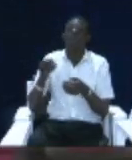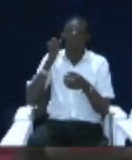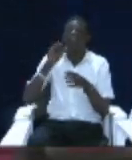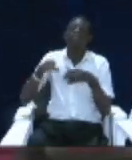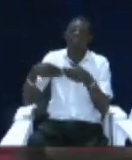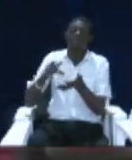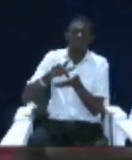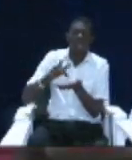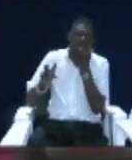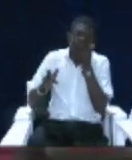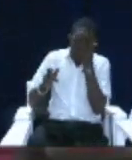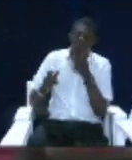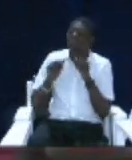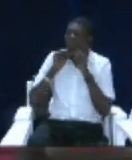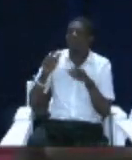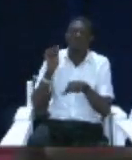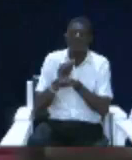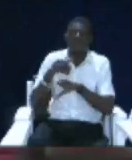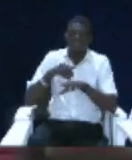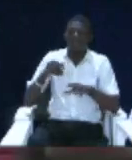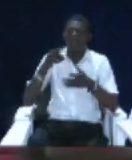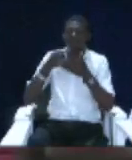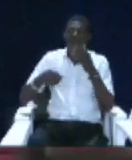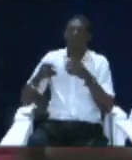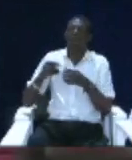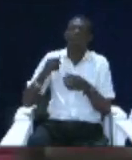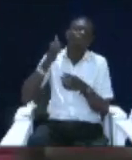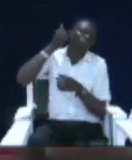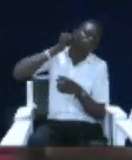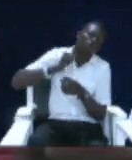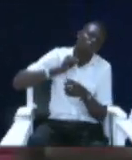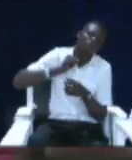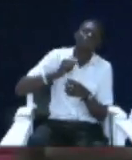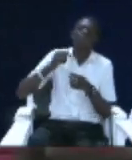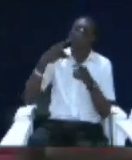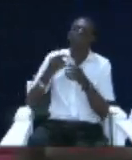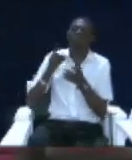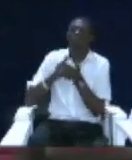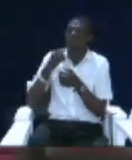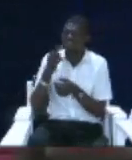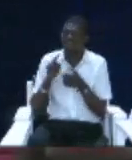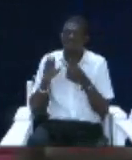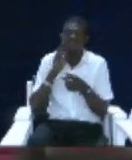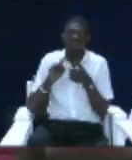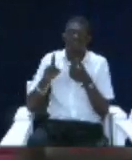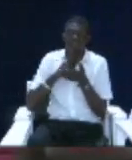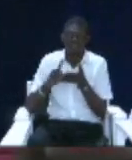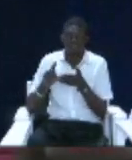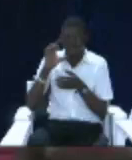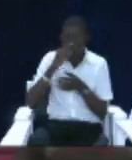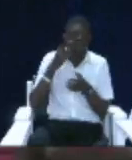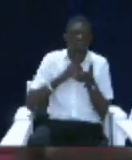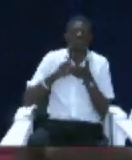worked. At the point of surgery, the doctors suggested to her to seek divine